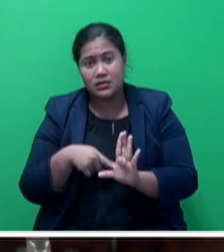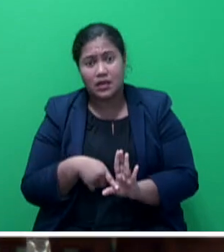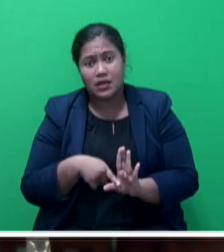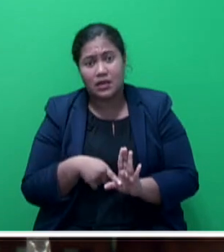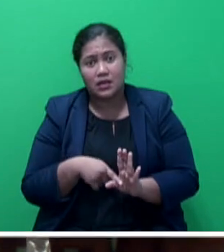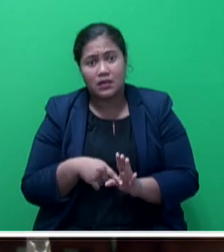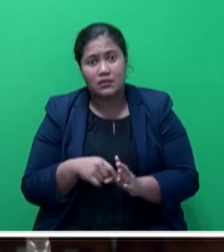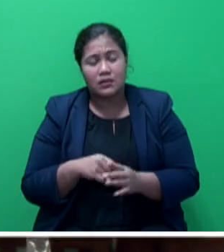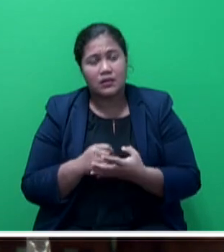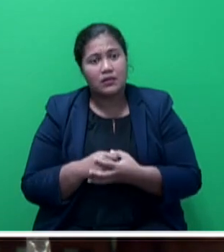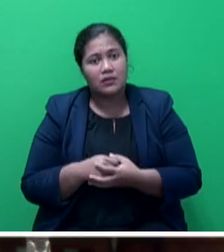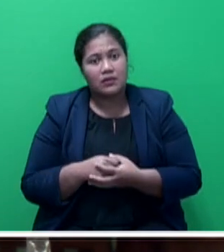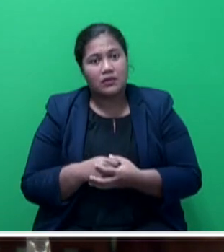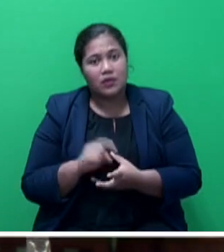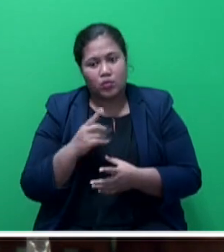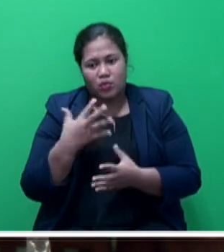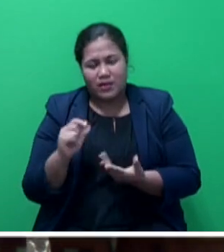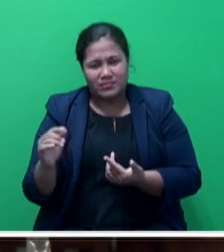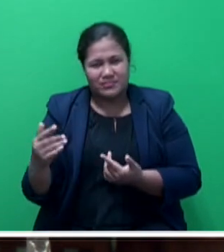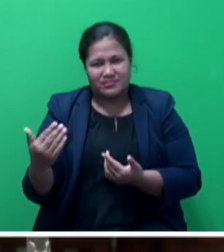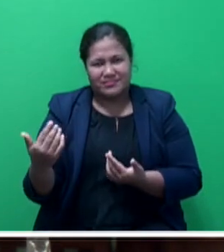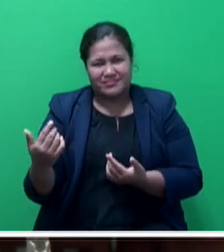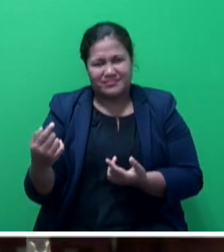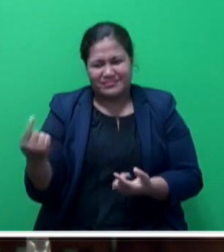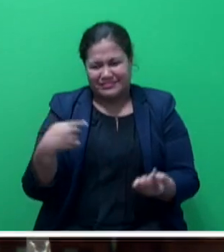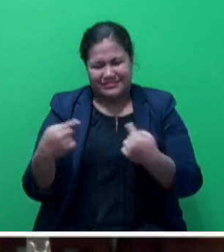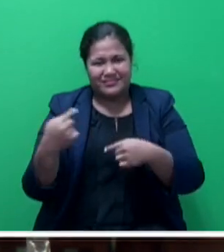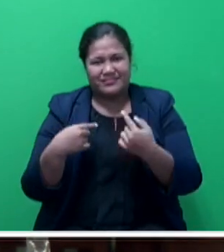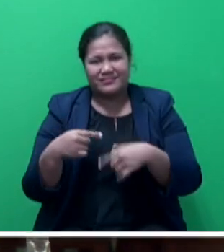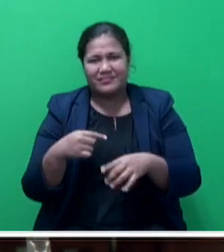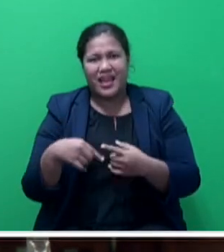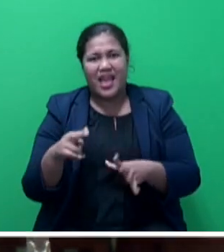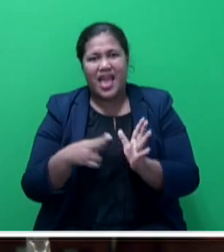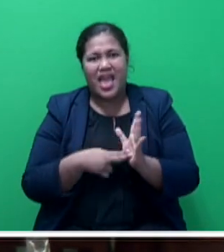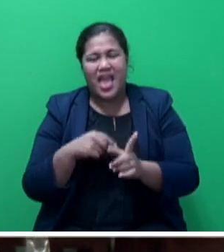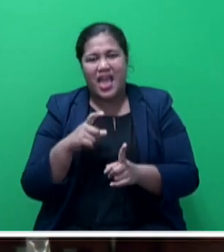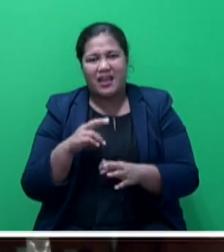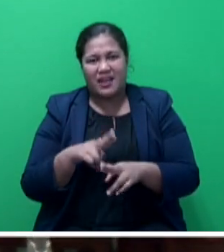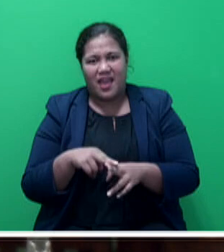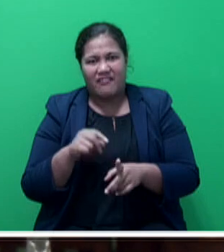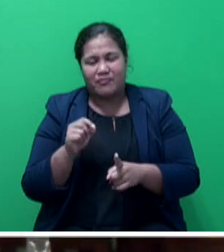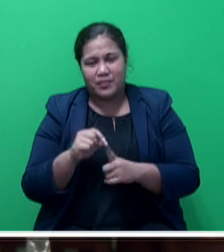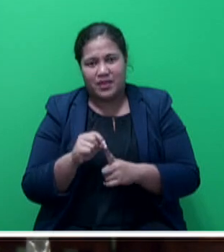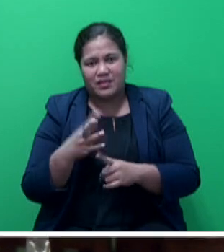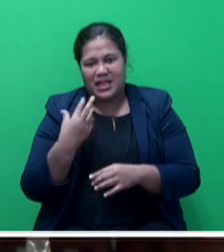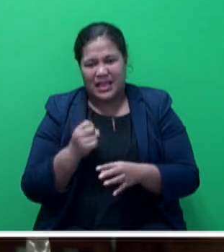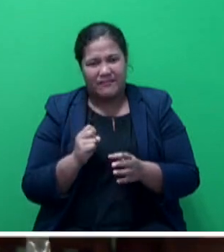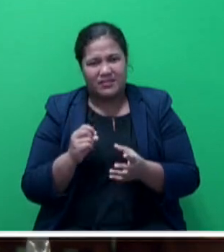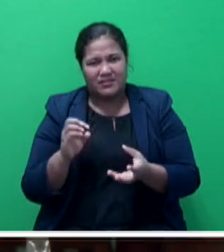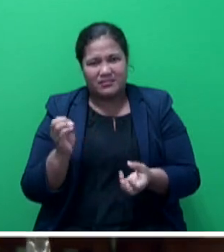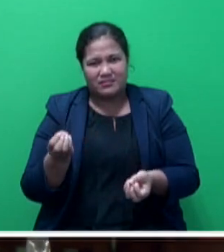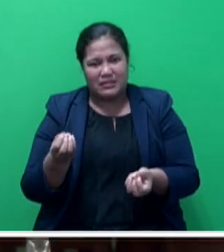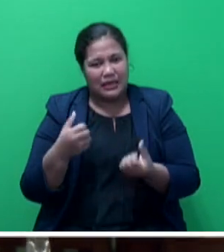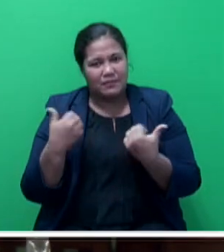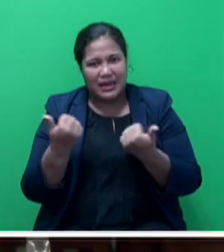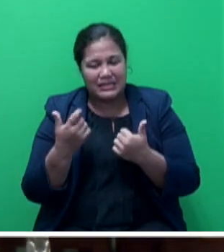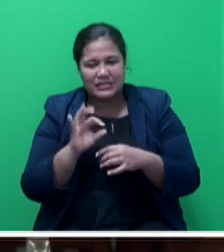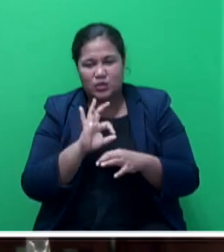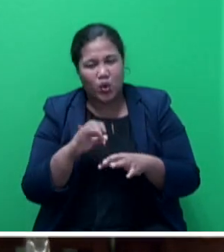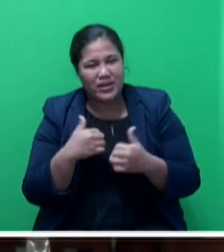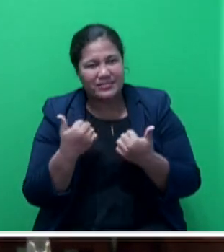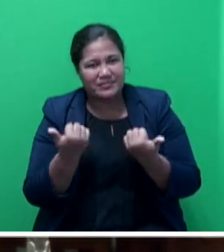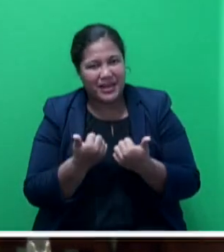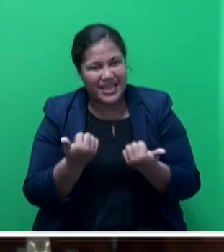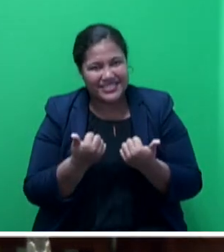were condemned by NFP for having what they call a consumption-led growth. And they said we should only have investment-led growth.